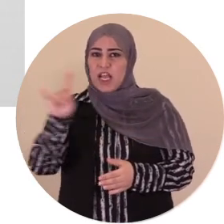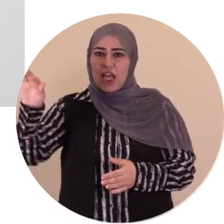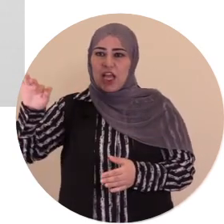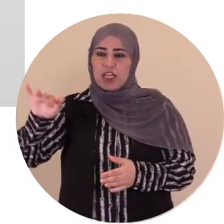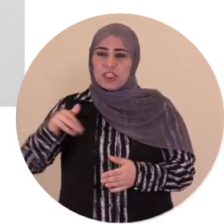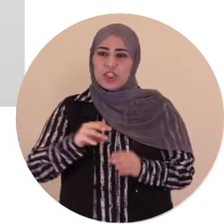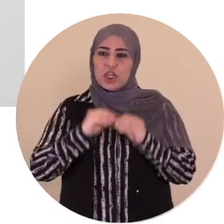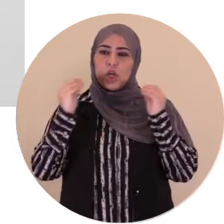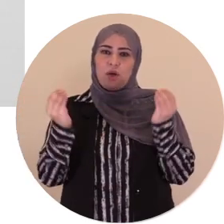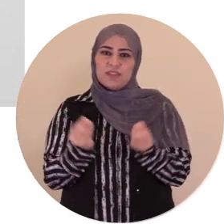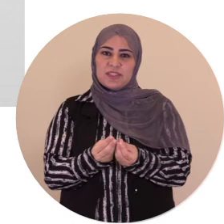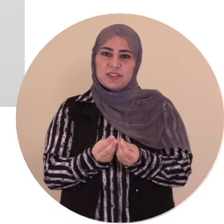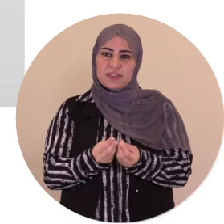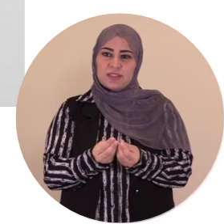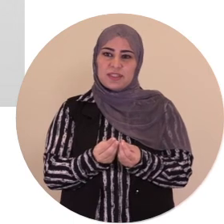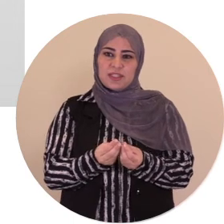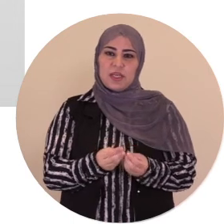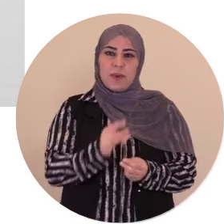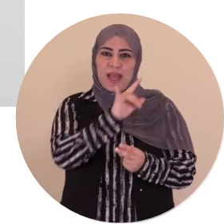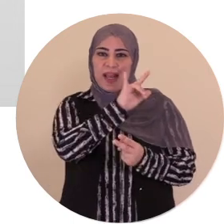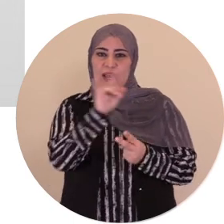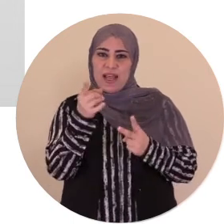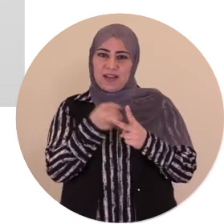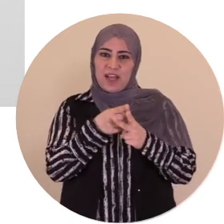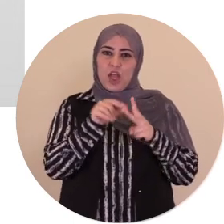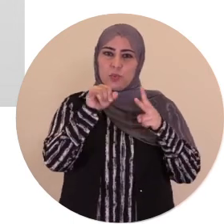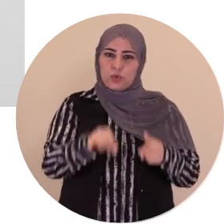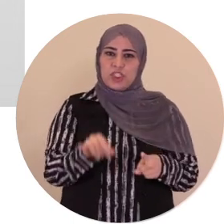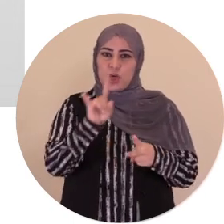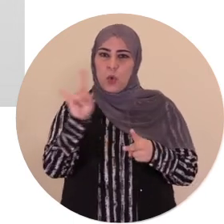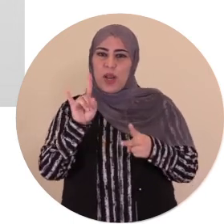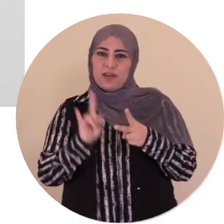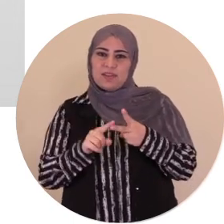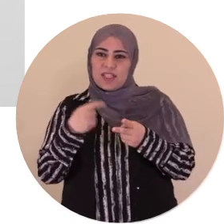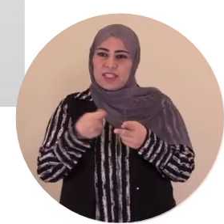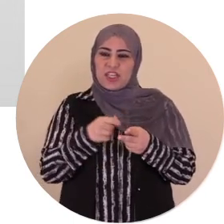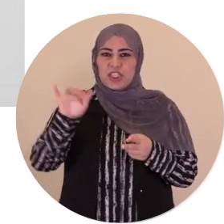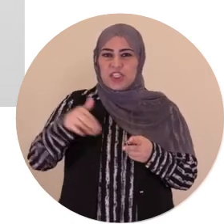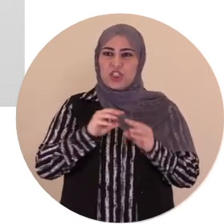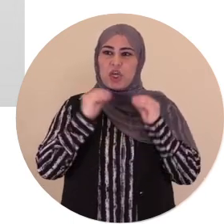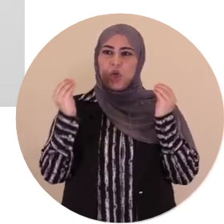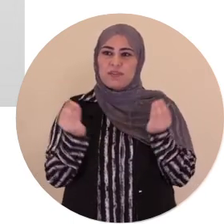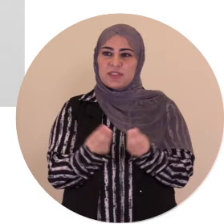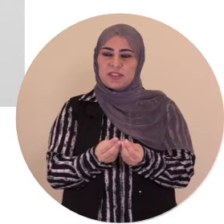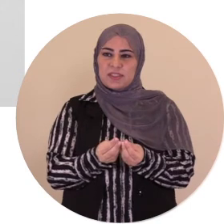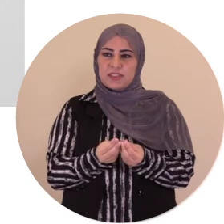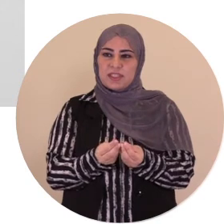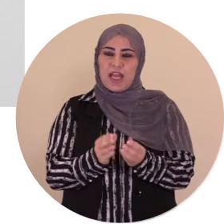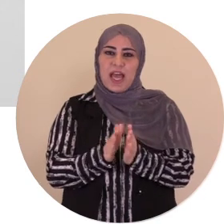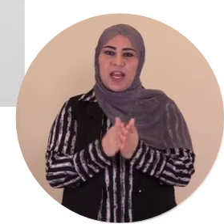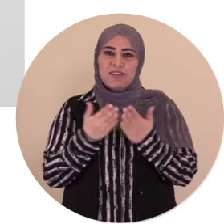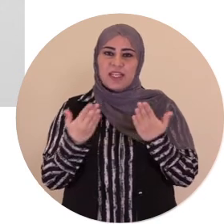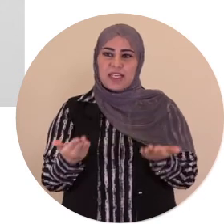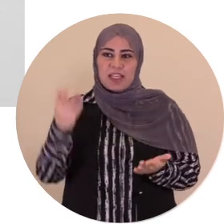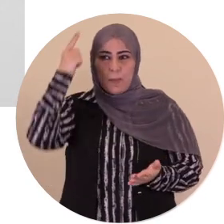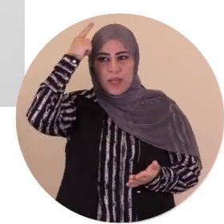say neither the manager nor the secretary came to the office today. And this is very easy. You have an exercise here. What